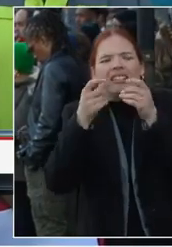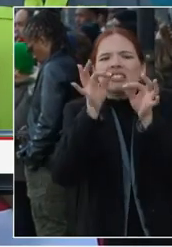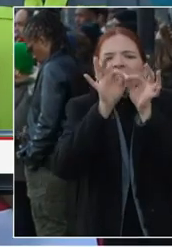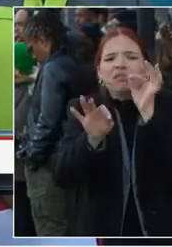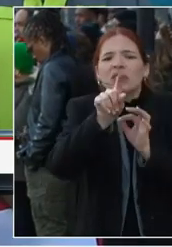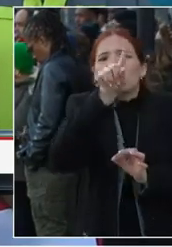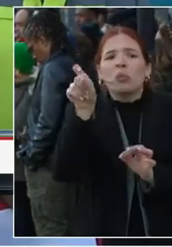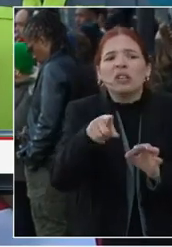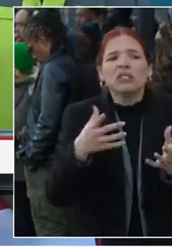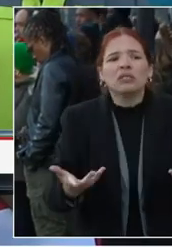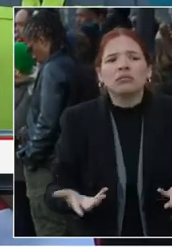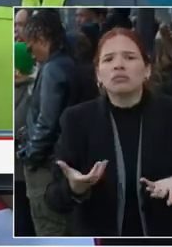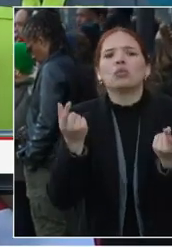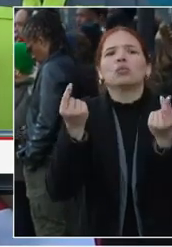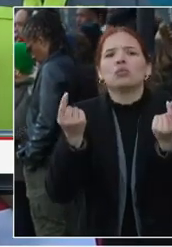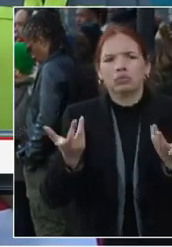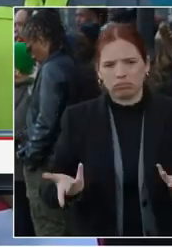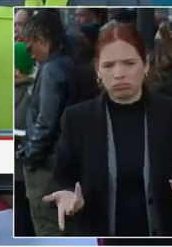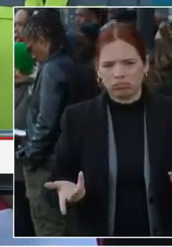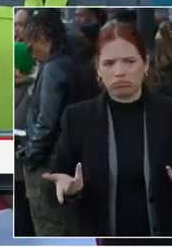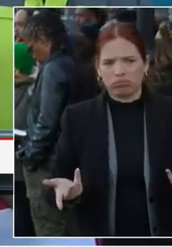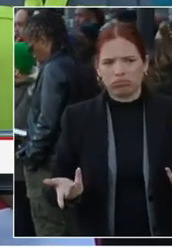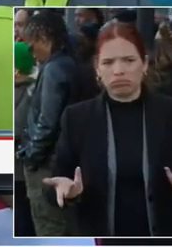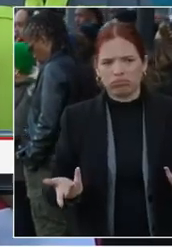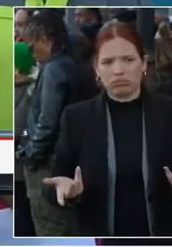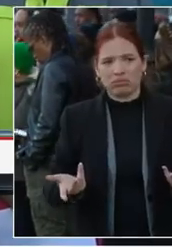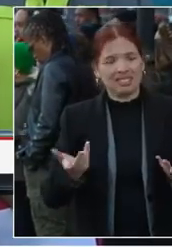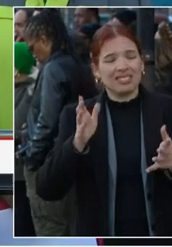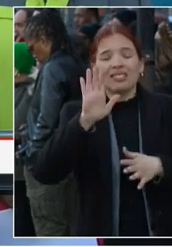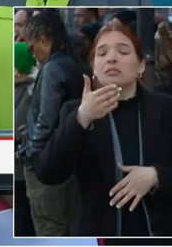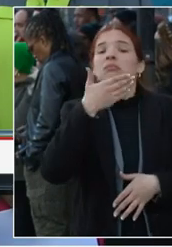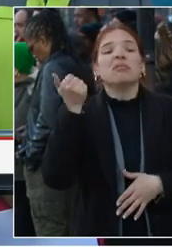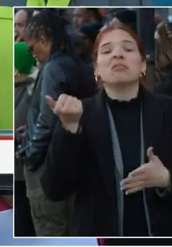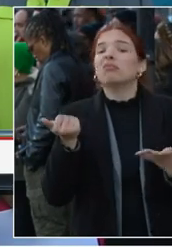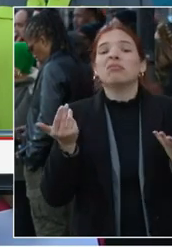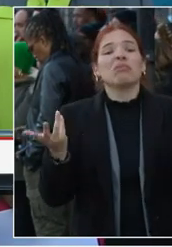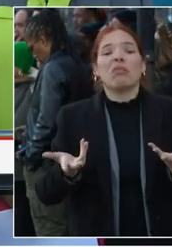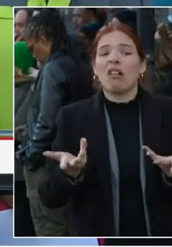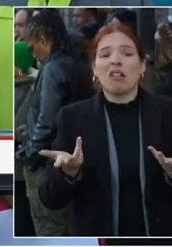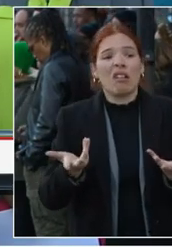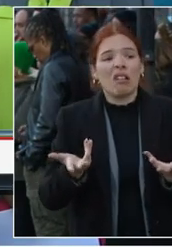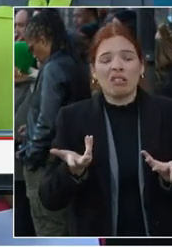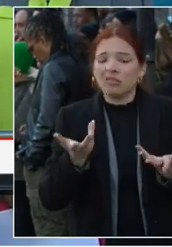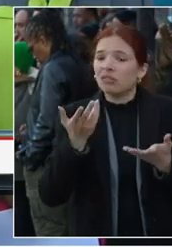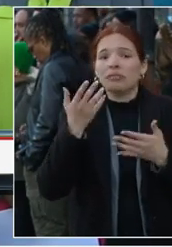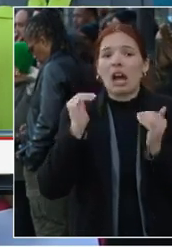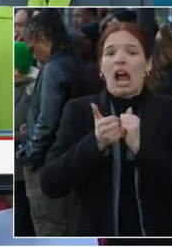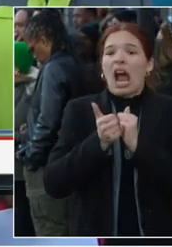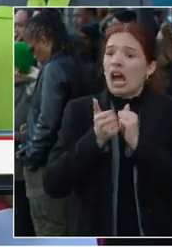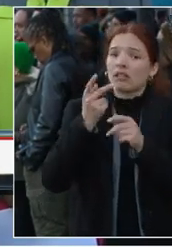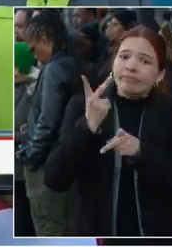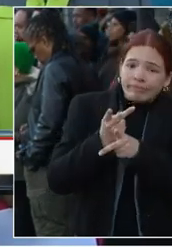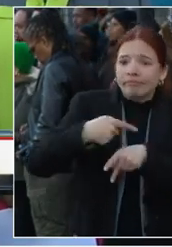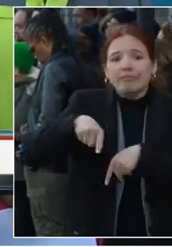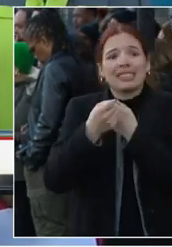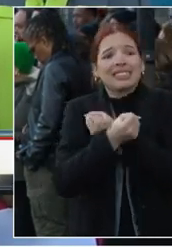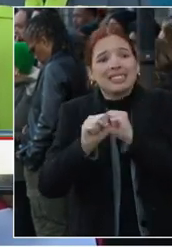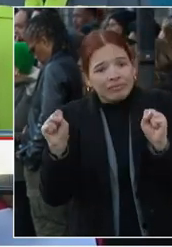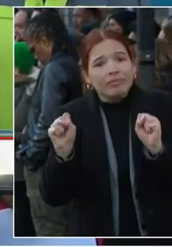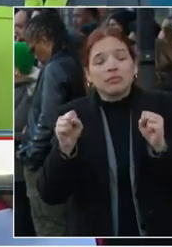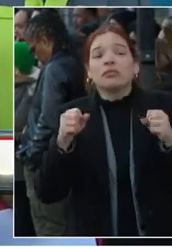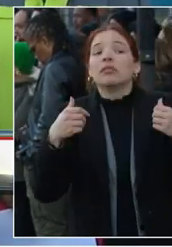do we do and that kind of thing. The best way to keep our community safe are to make sure that we're